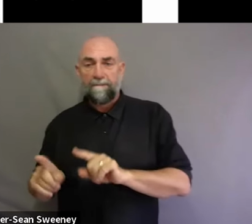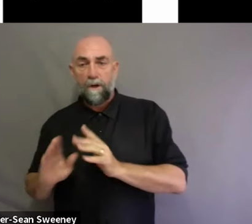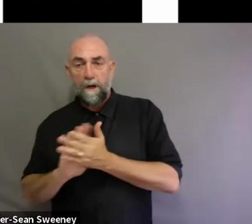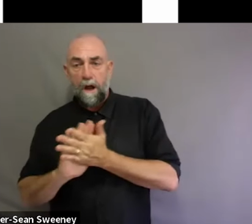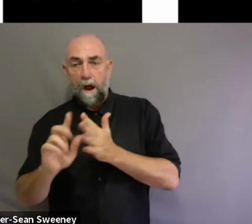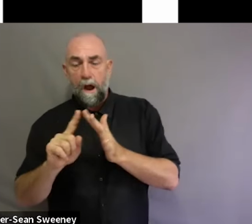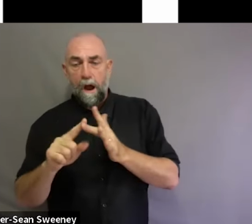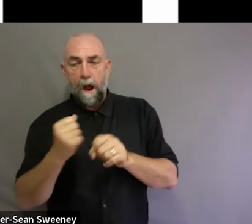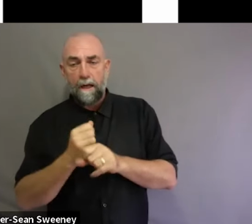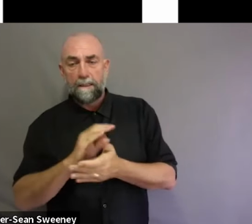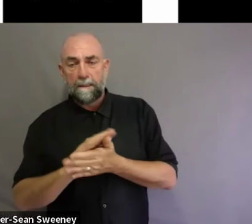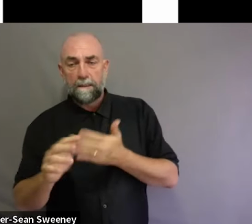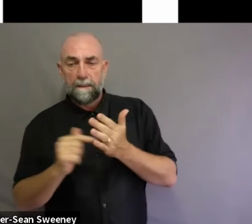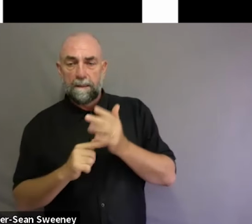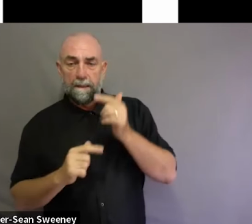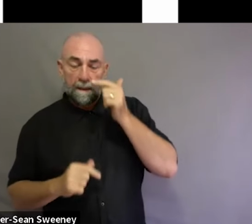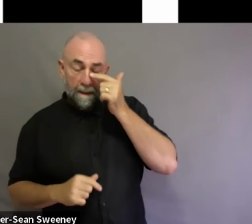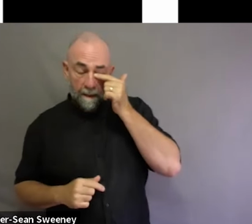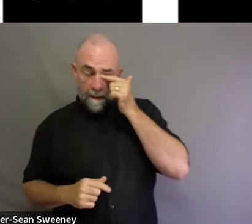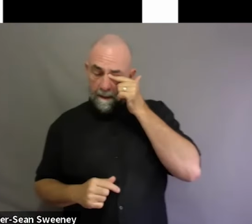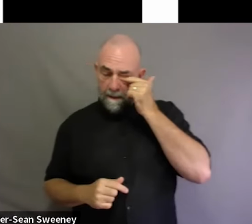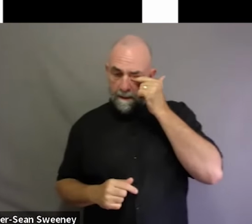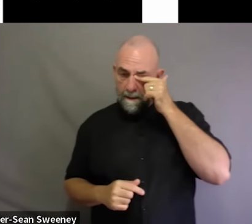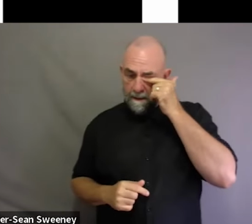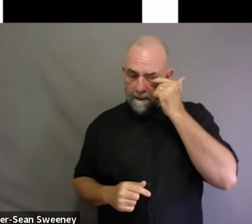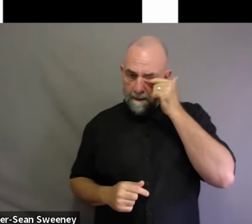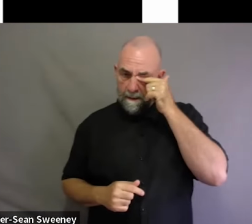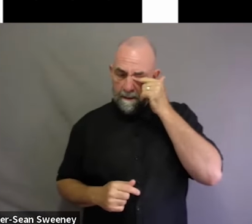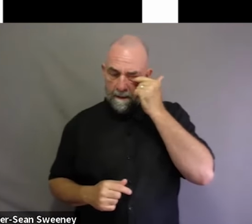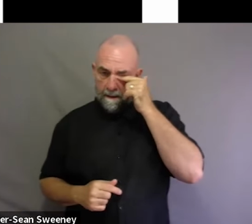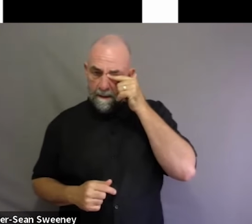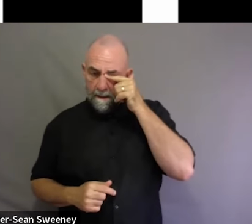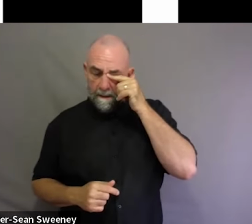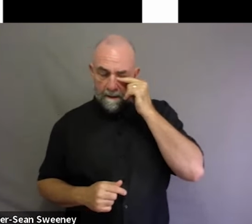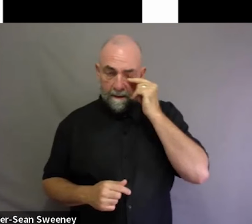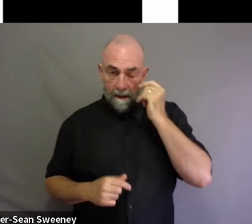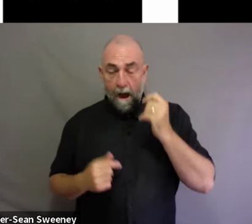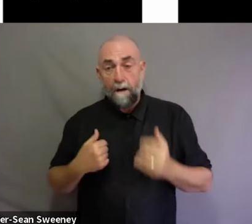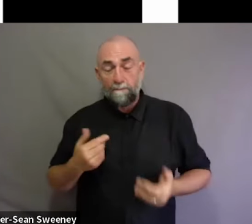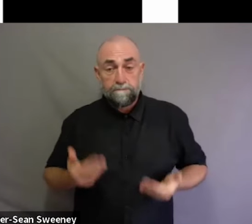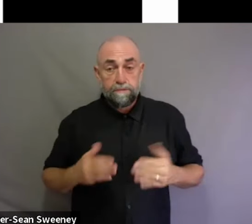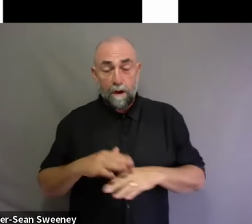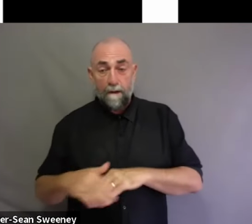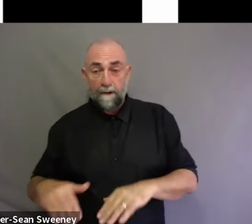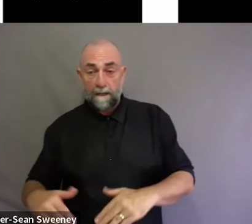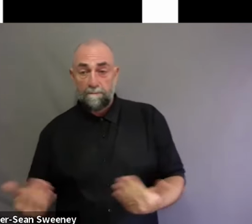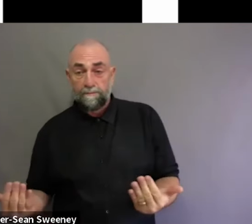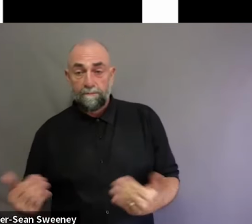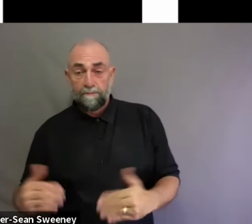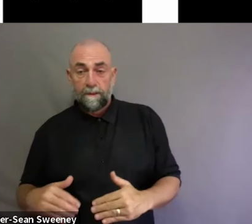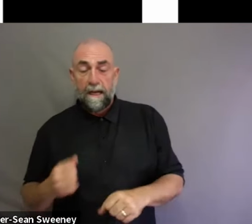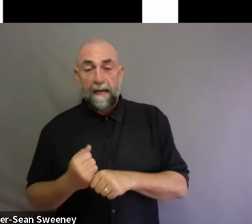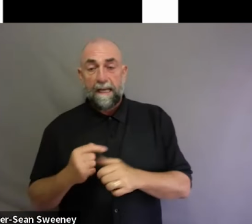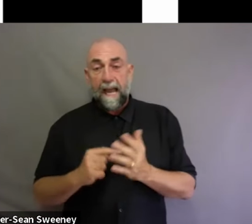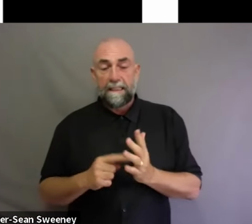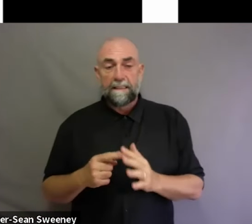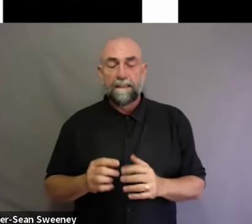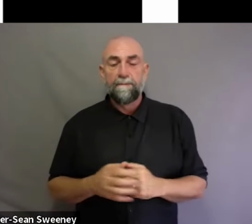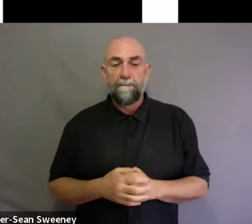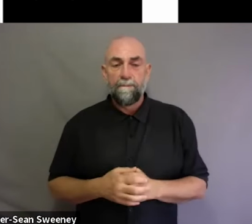Not sure that the height's a problem on the gate. I'd be open to that explanation. All right, let me tell you what eventually came out of